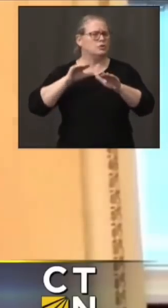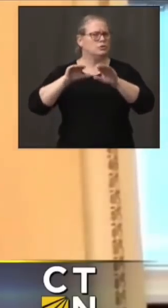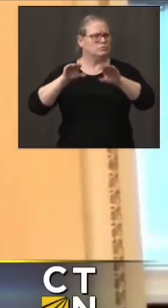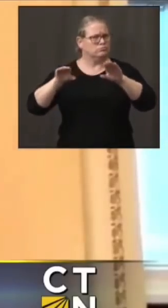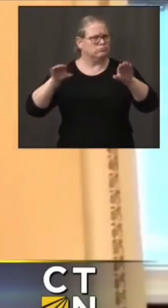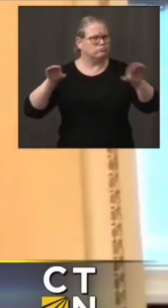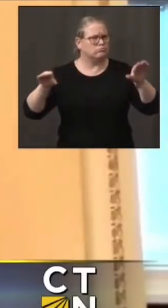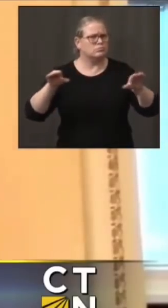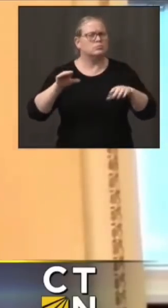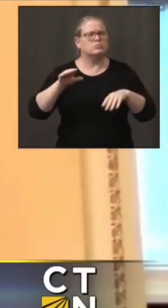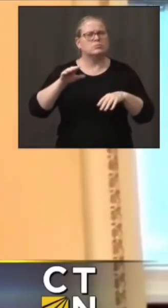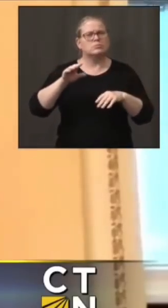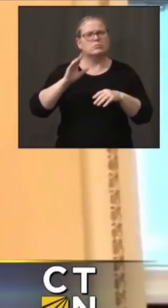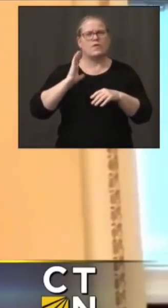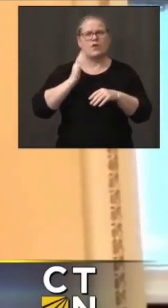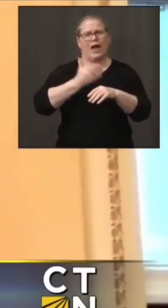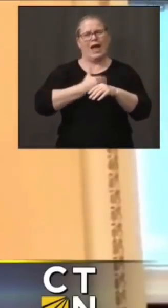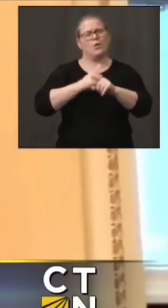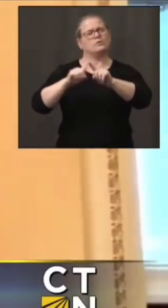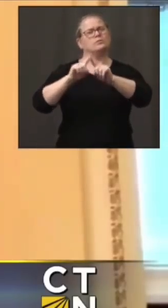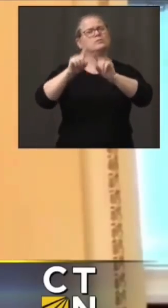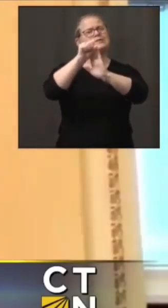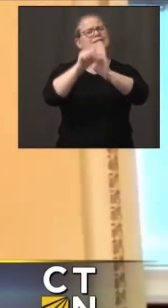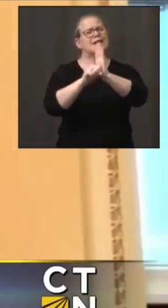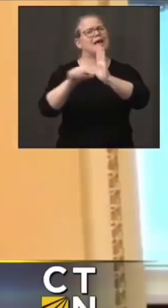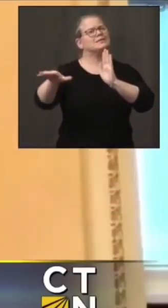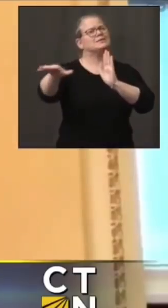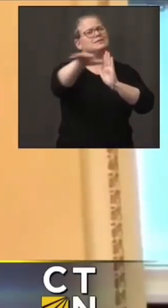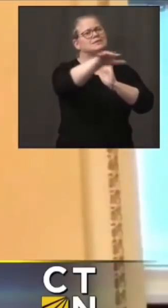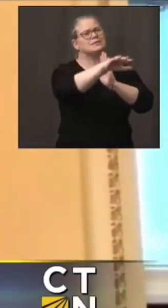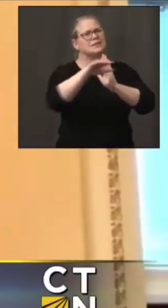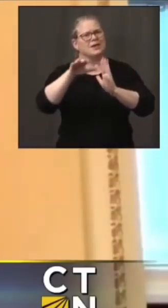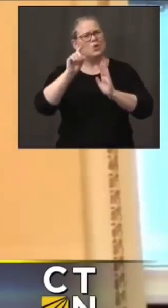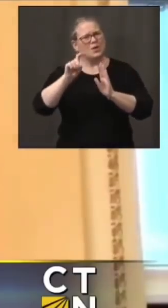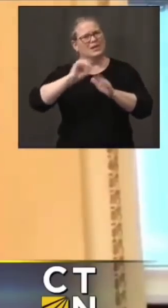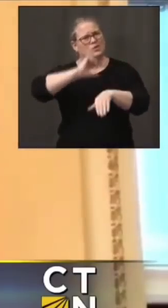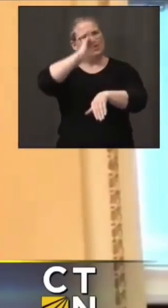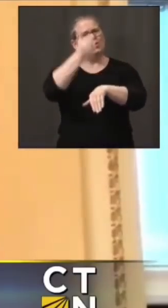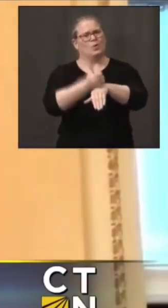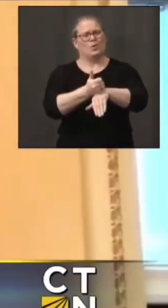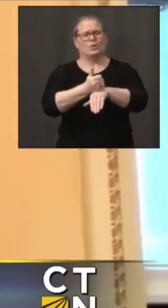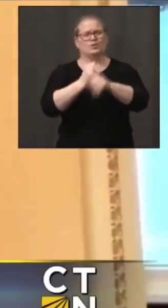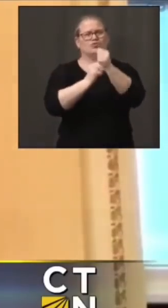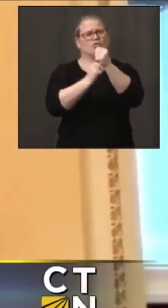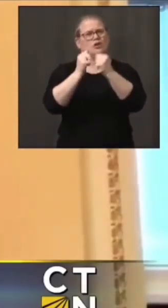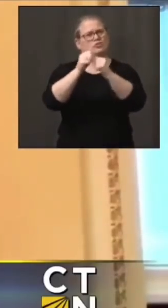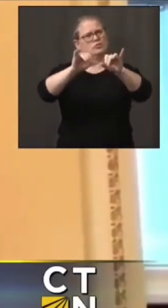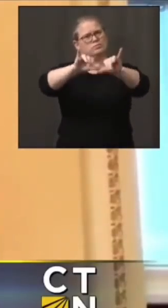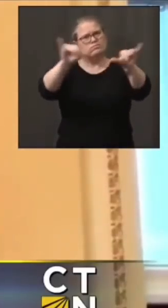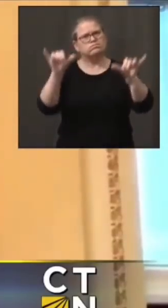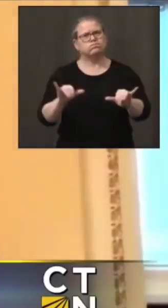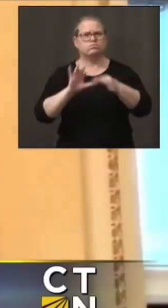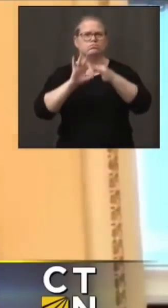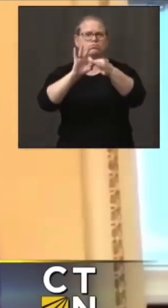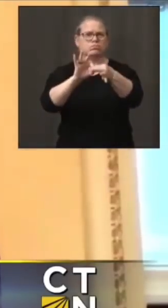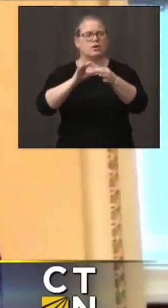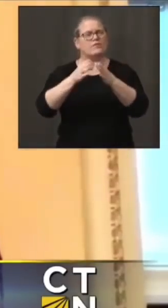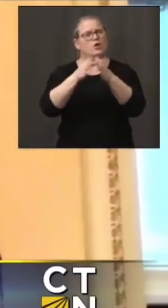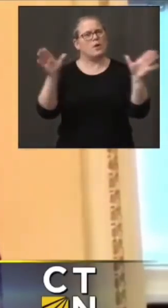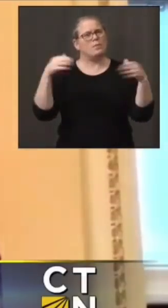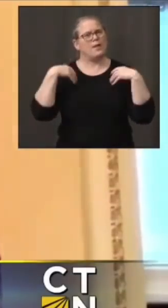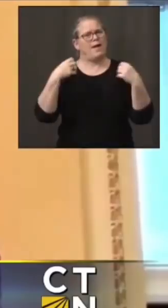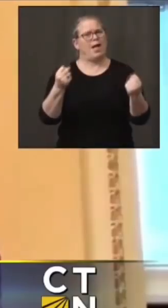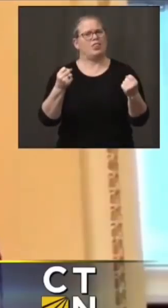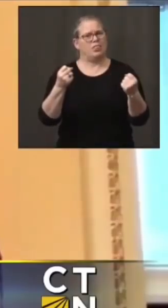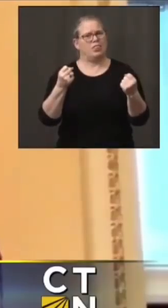infrastructure for our states in public health. One of the things that really occurred at the outset, just